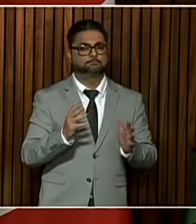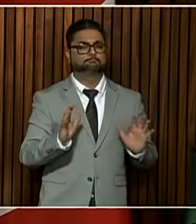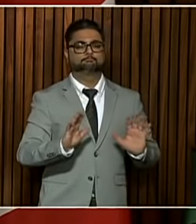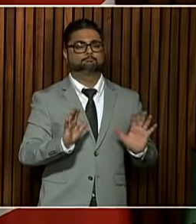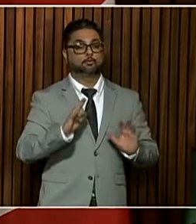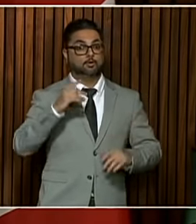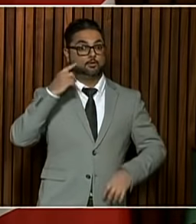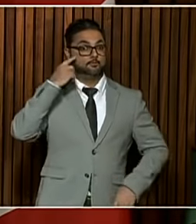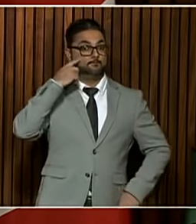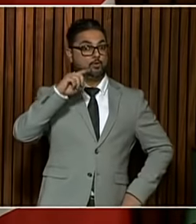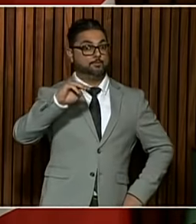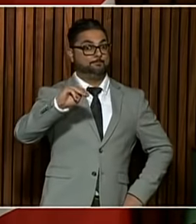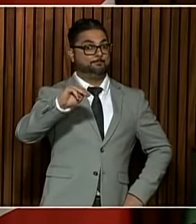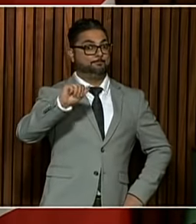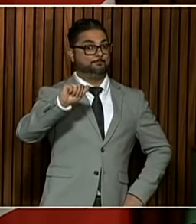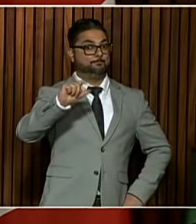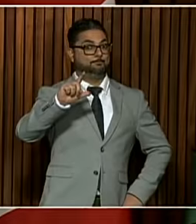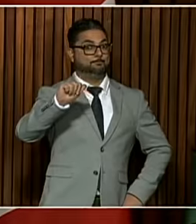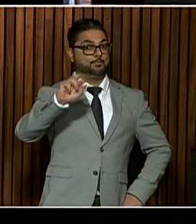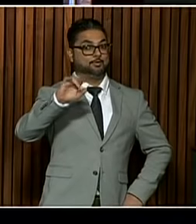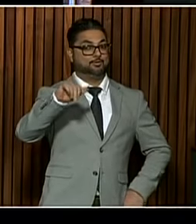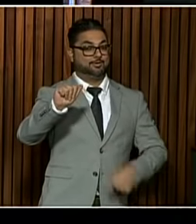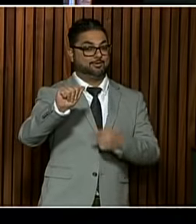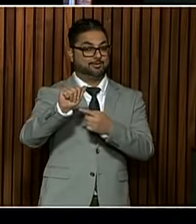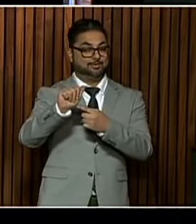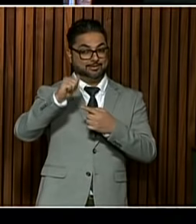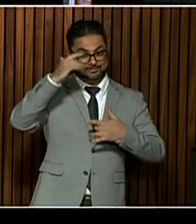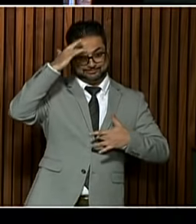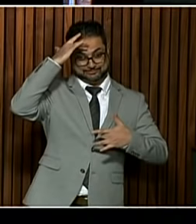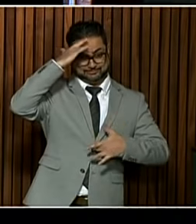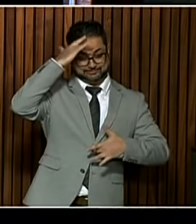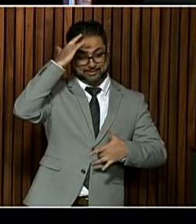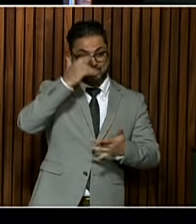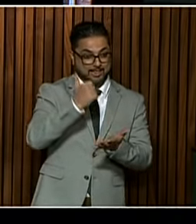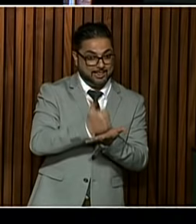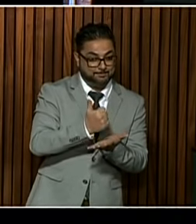this point. We're waiting for the results of the studies. Next question.